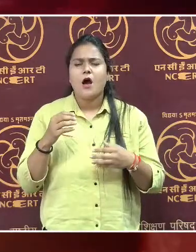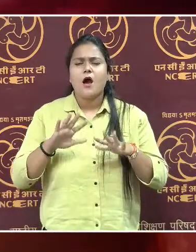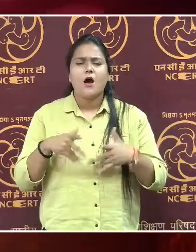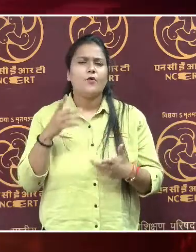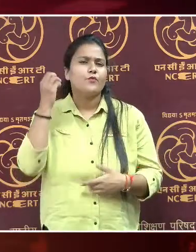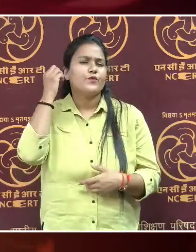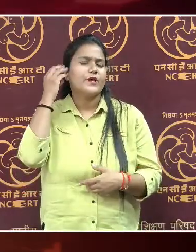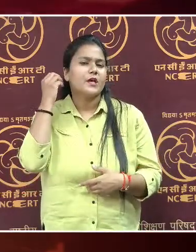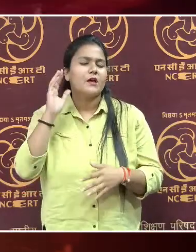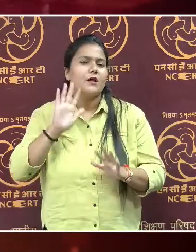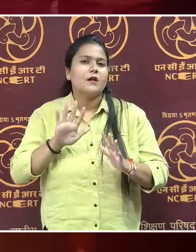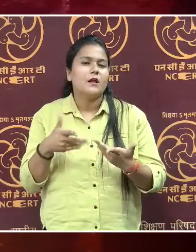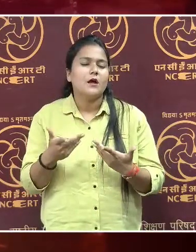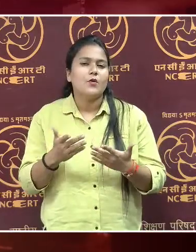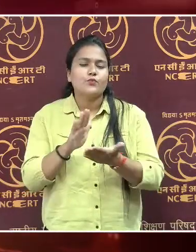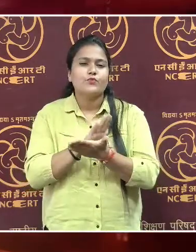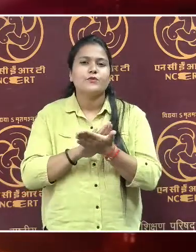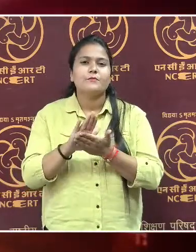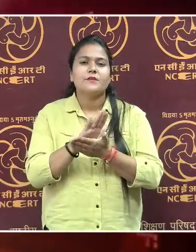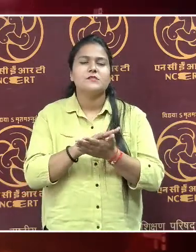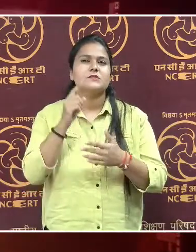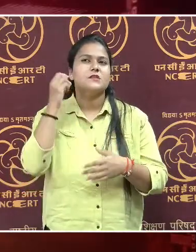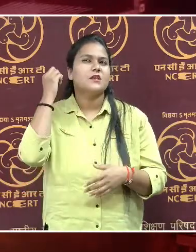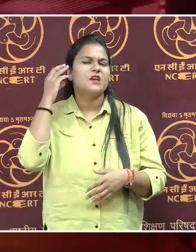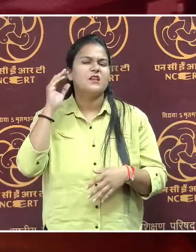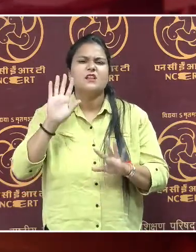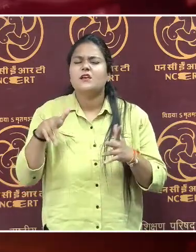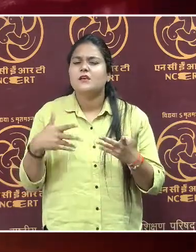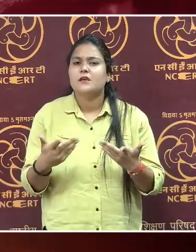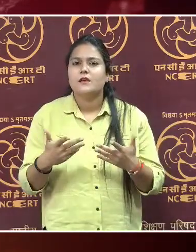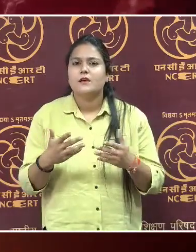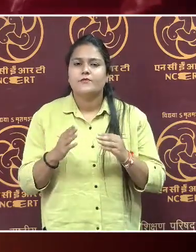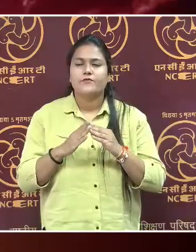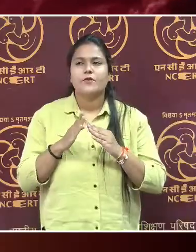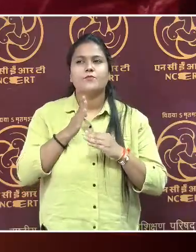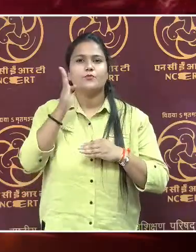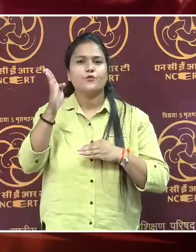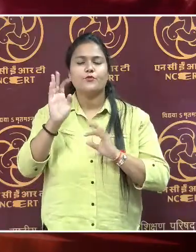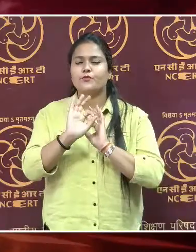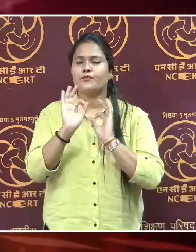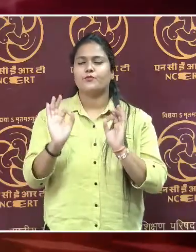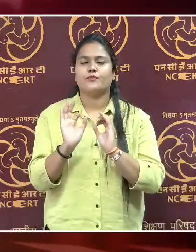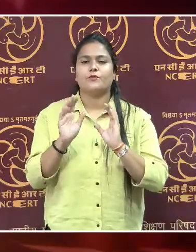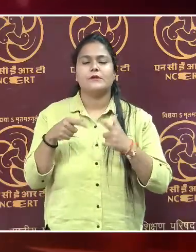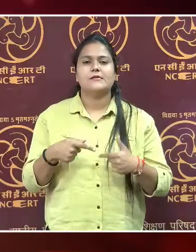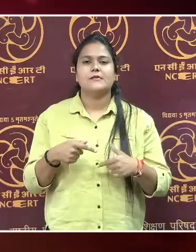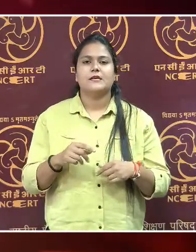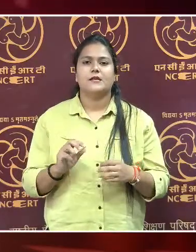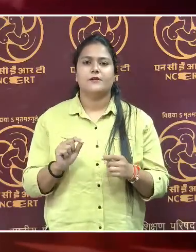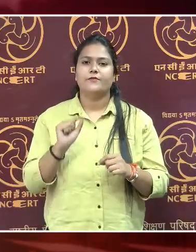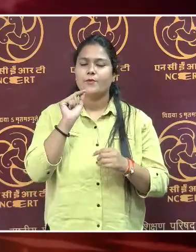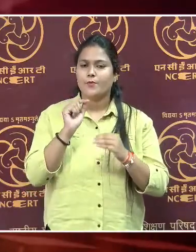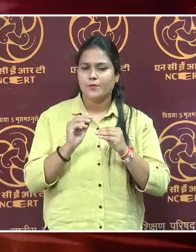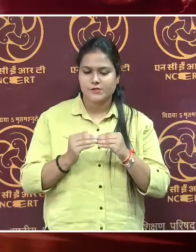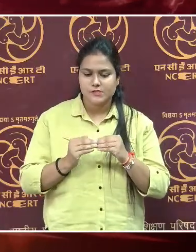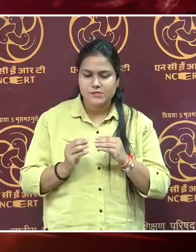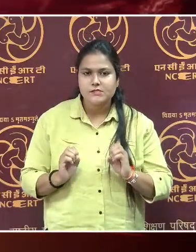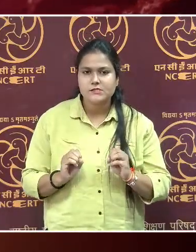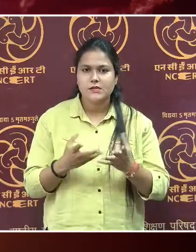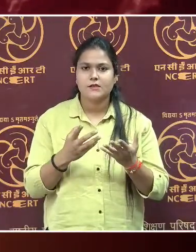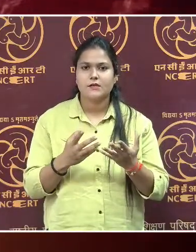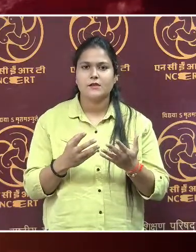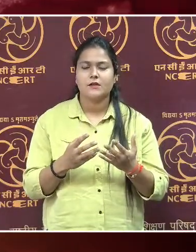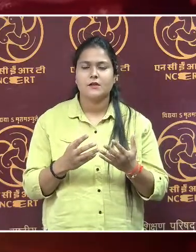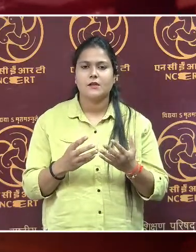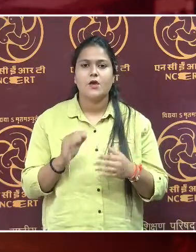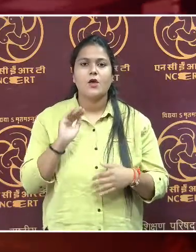is the basic mechanism in hearing. So before moving on directly, we will just see when do we actually start hearing. Like,